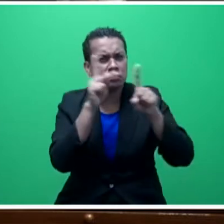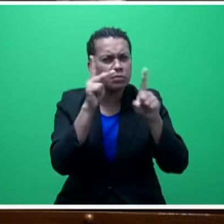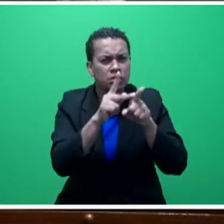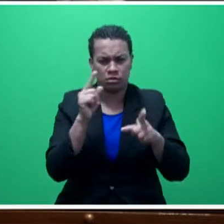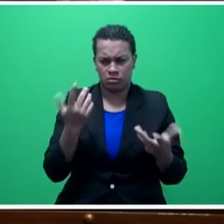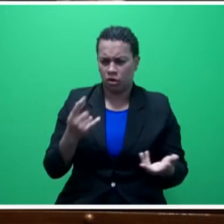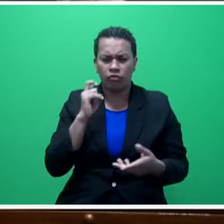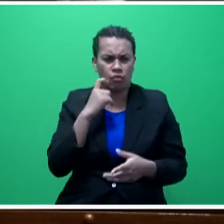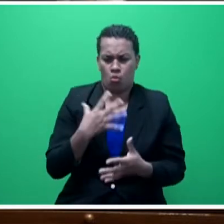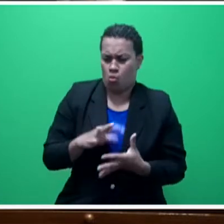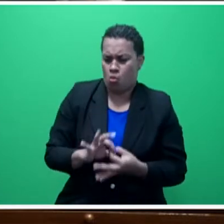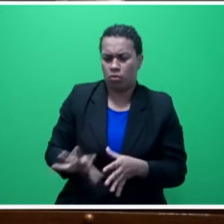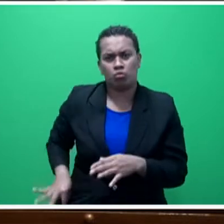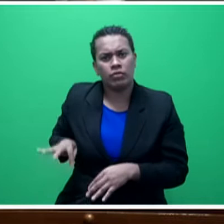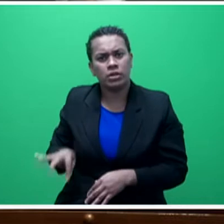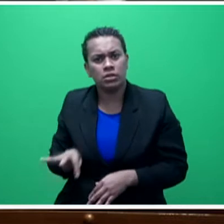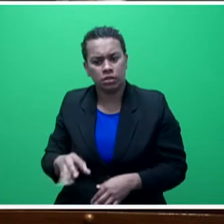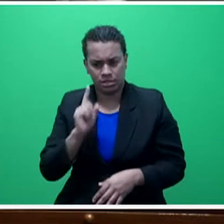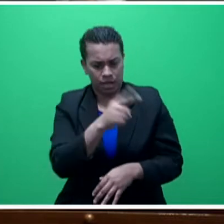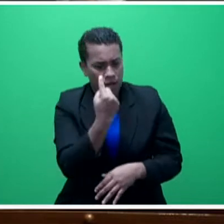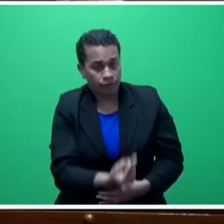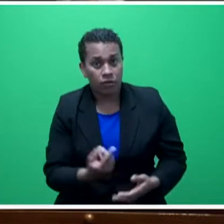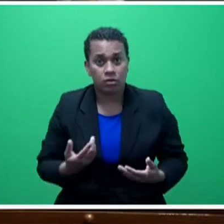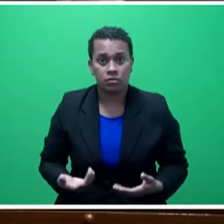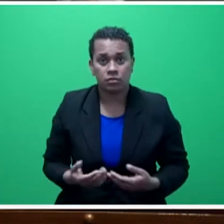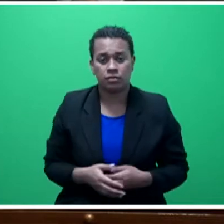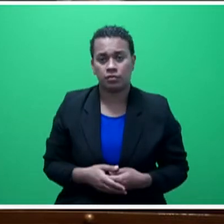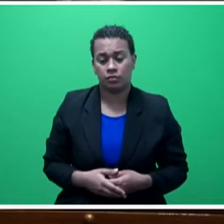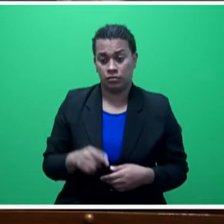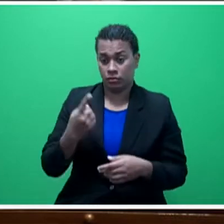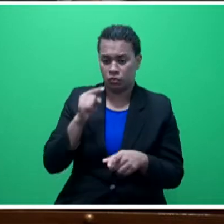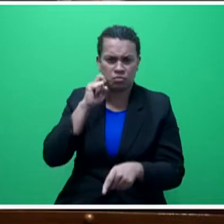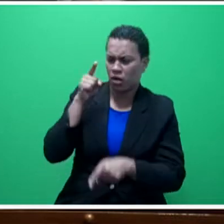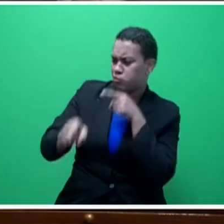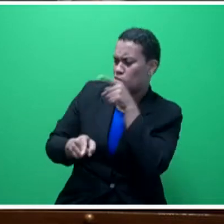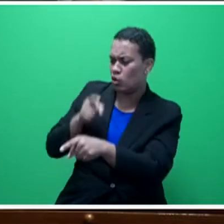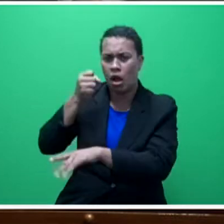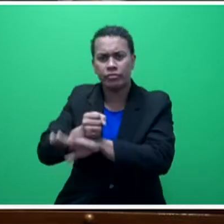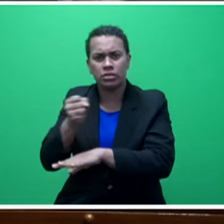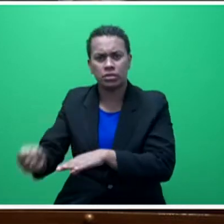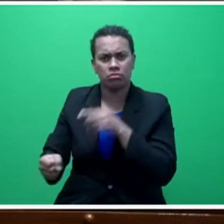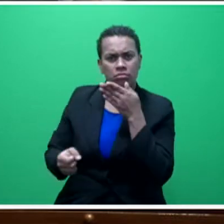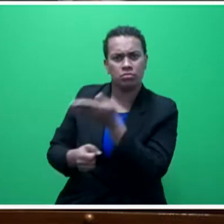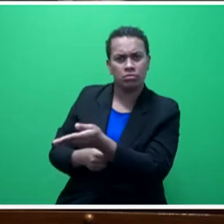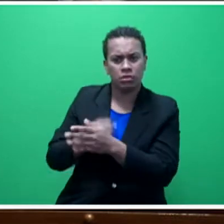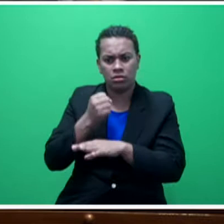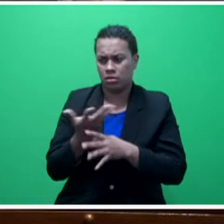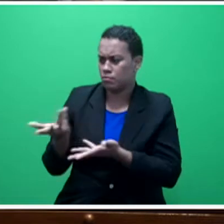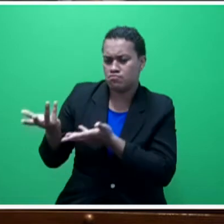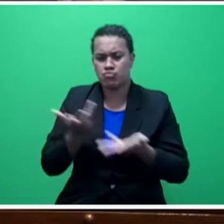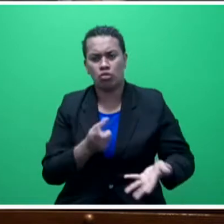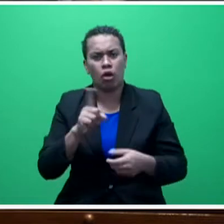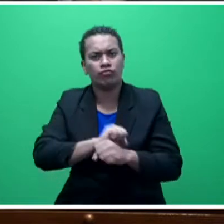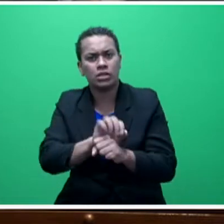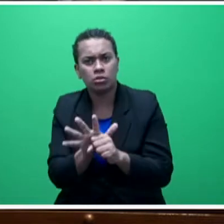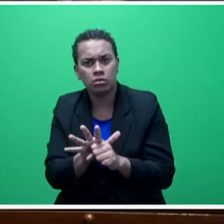benefits being reduced, to outright saying that government brought COVID-19 into Fiji, and even saying that the Ministry of Health had